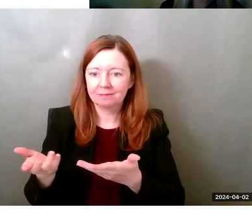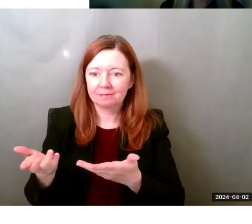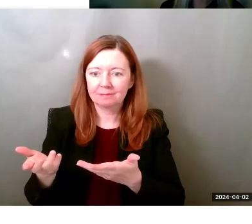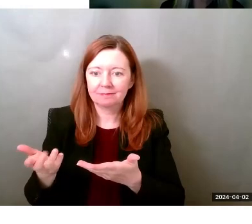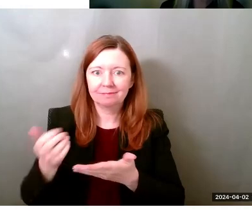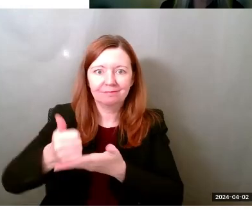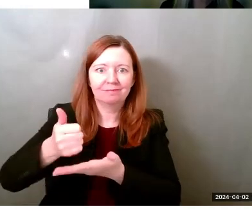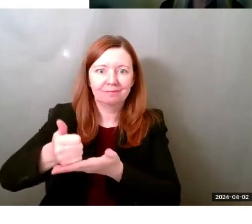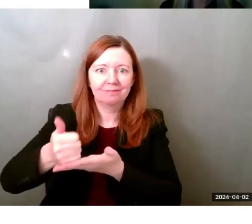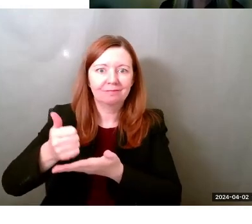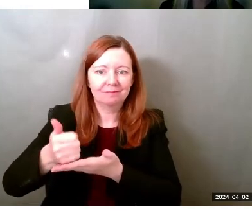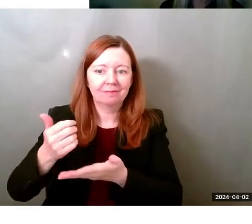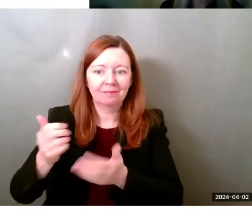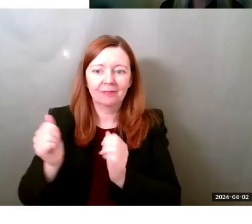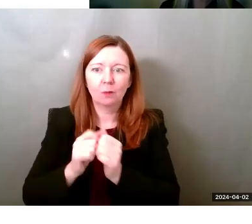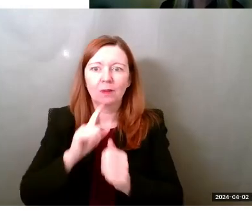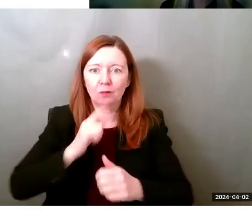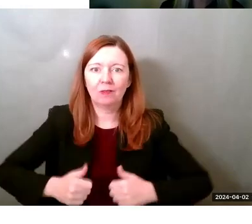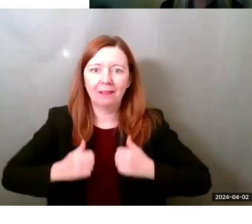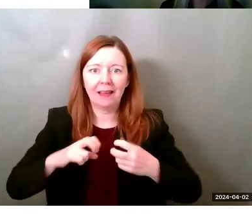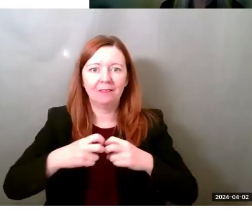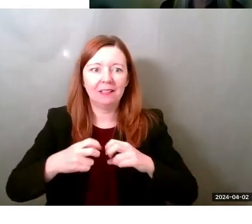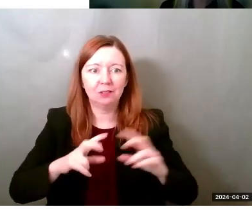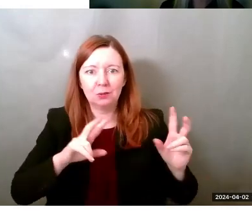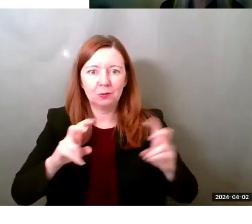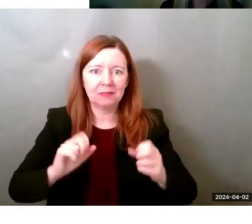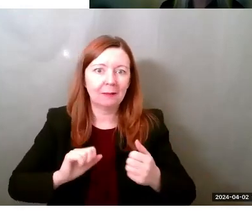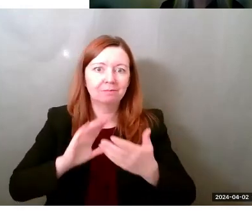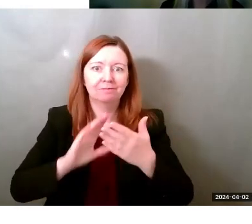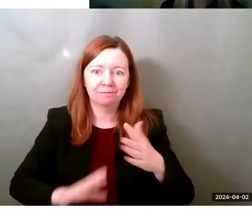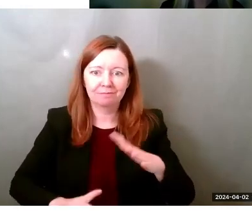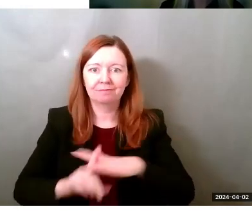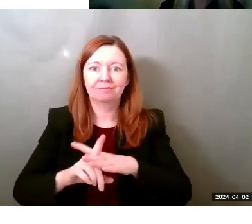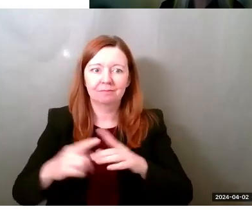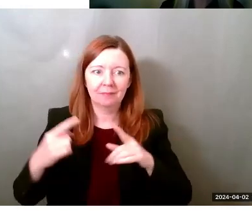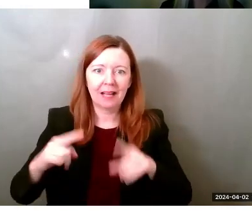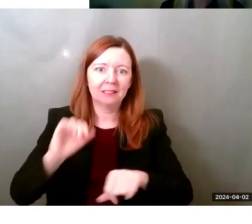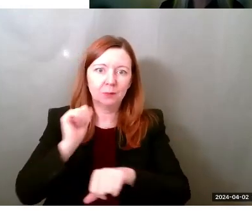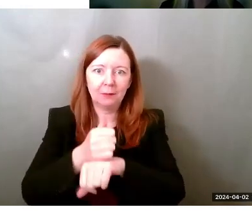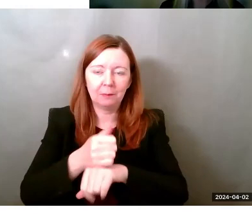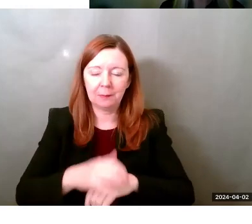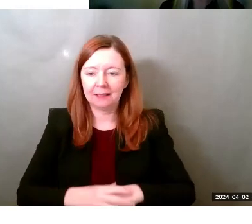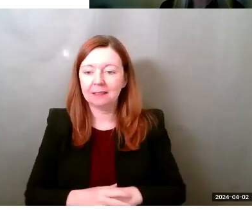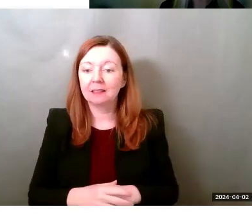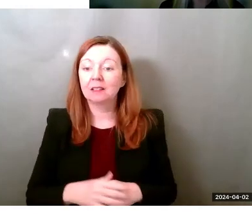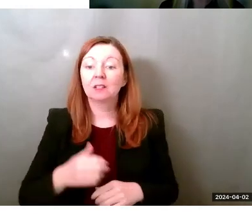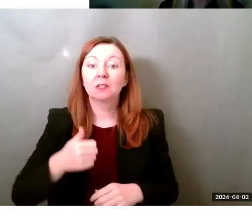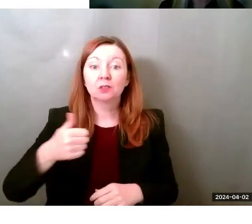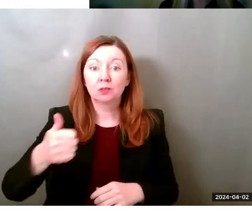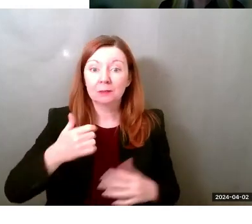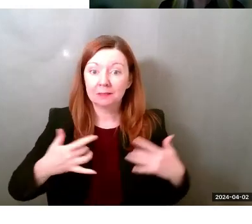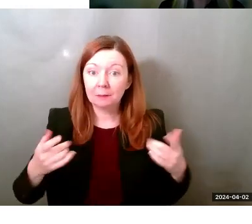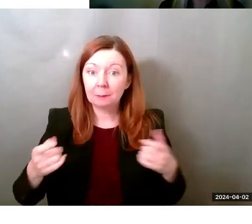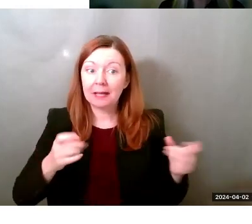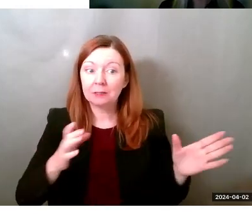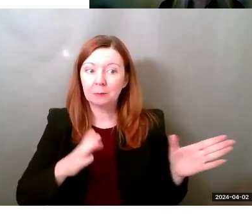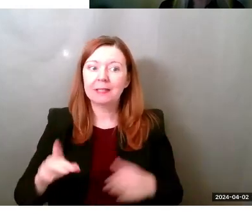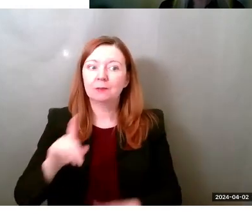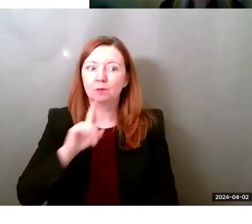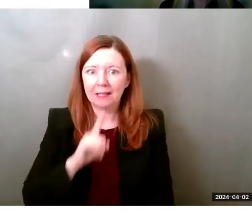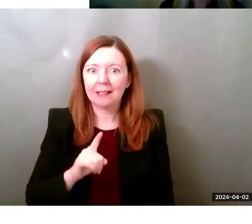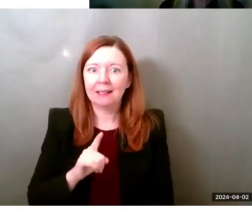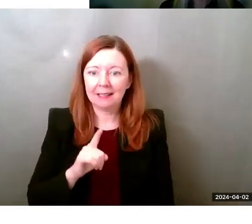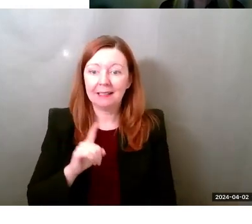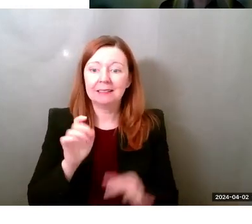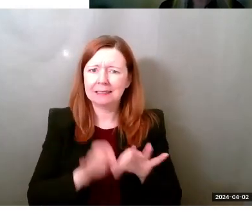to help with real life issues that may pop up as this thing is implemented, right? So the transportation event management plan really is going